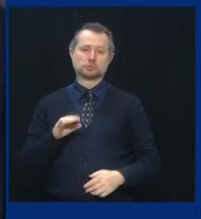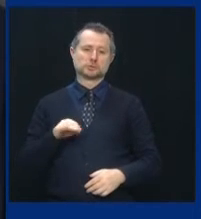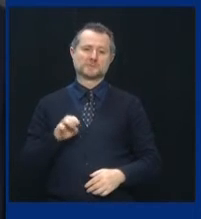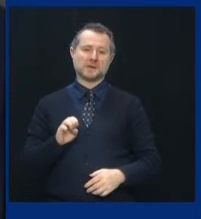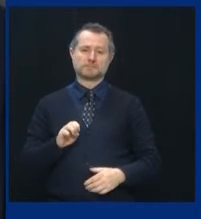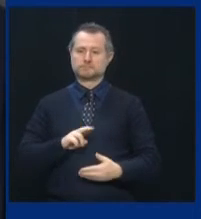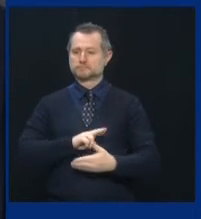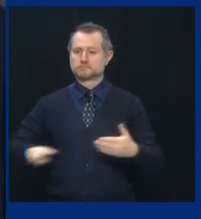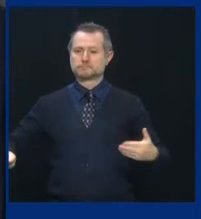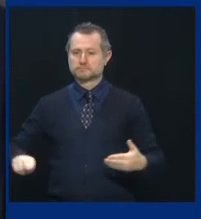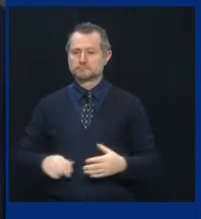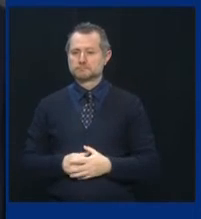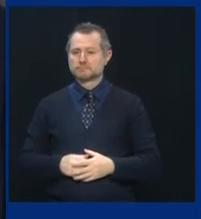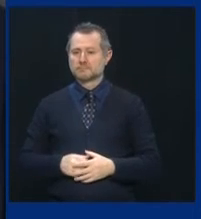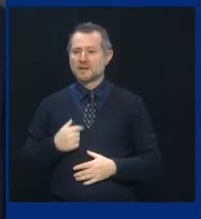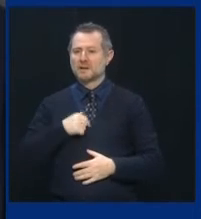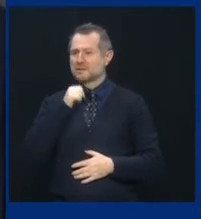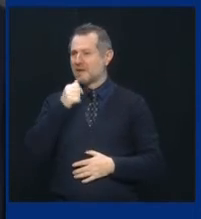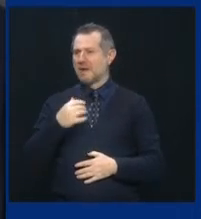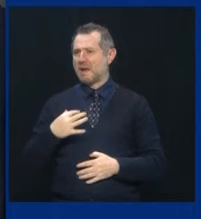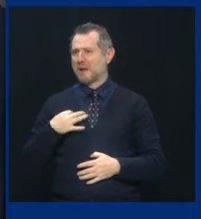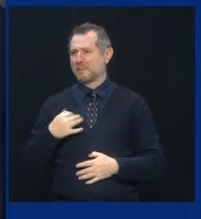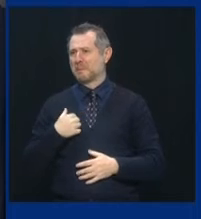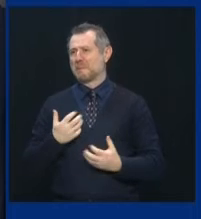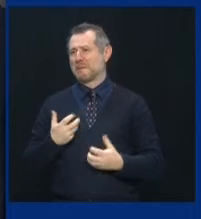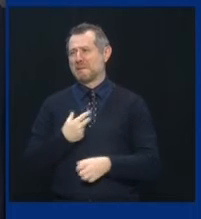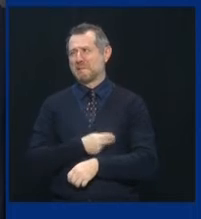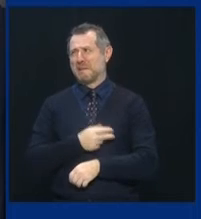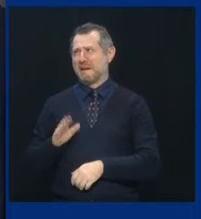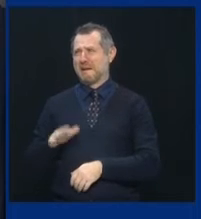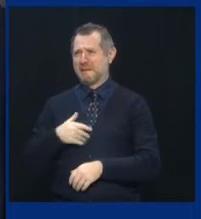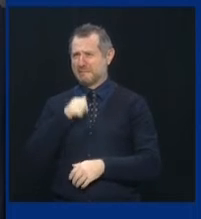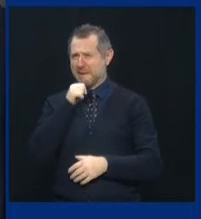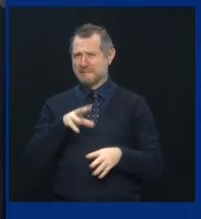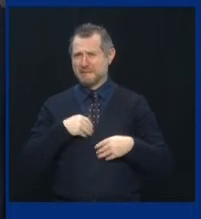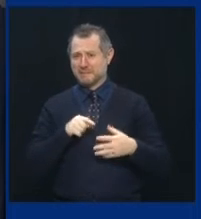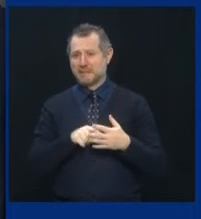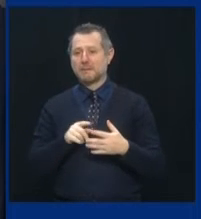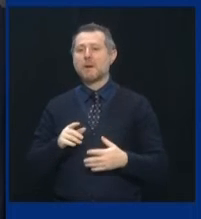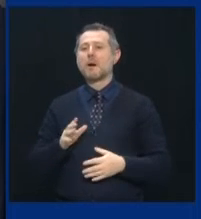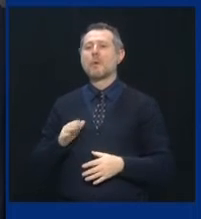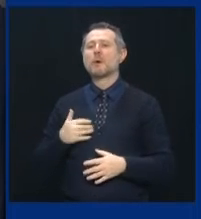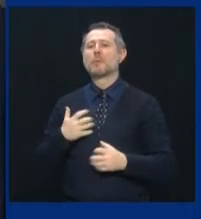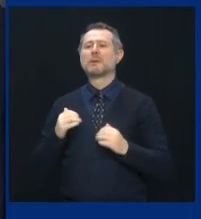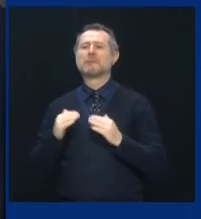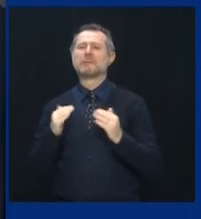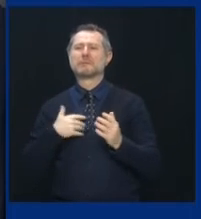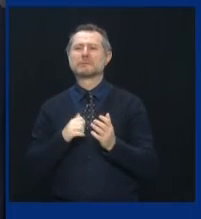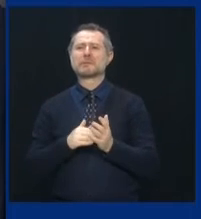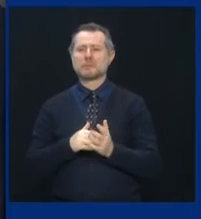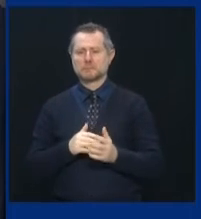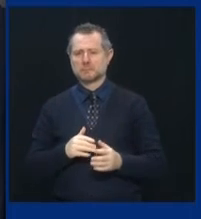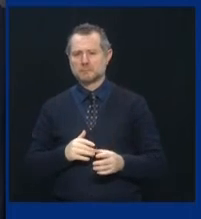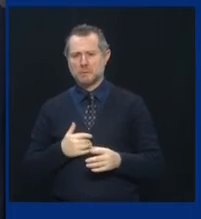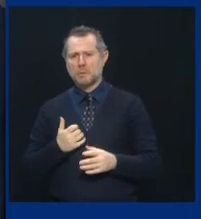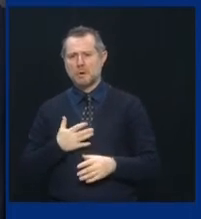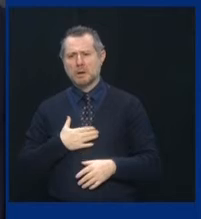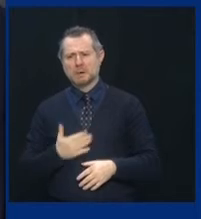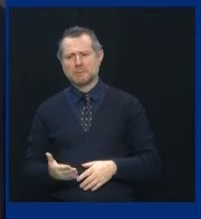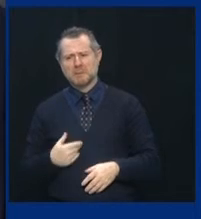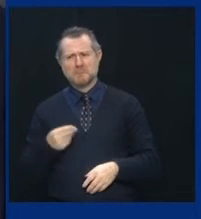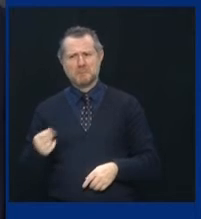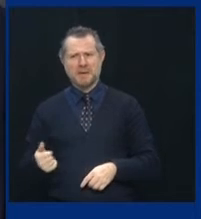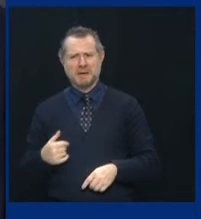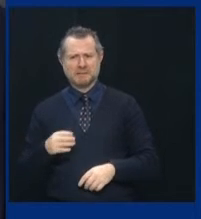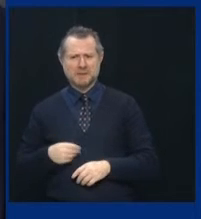eligible, but I want to skip ahead to the line, and I'm willing to pay you for